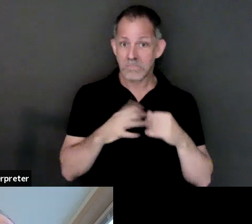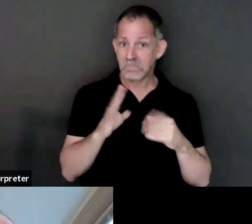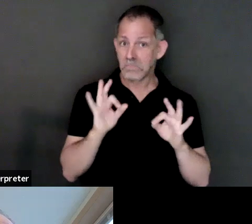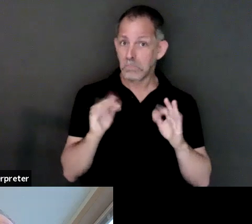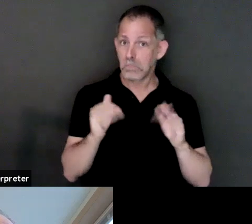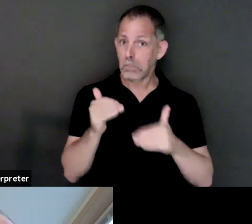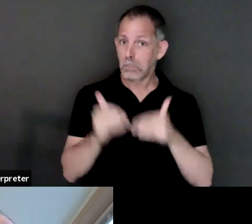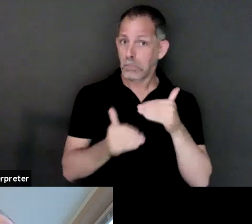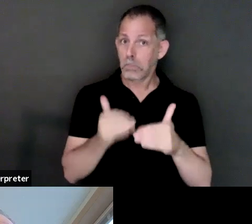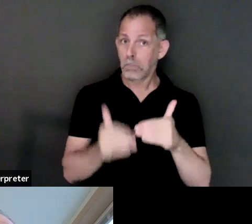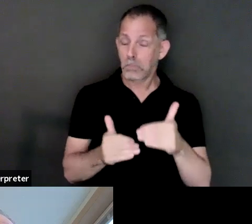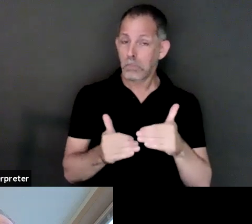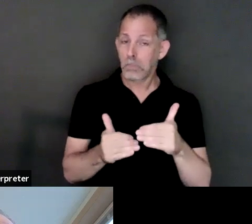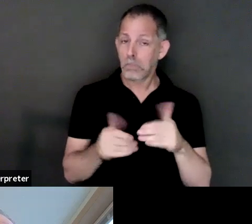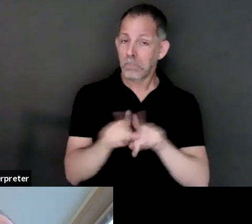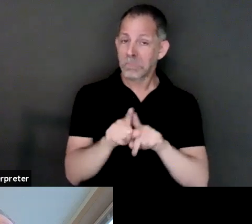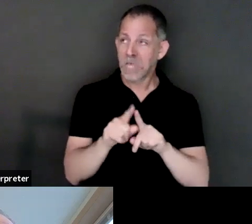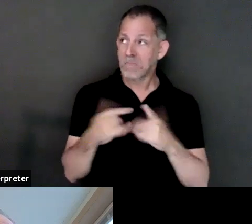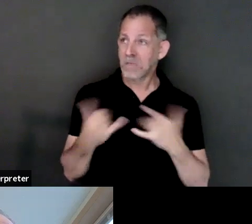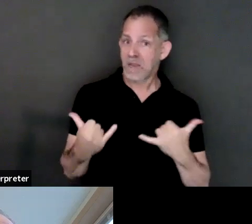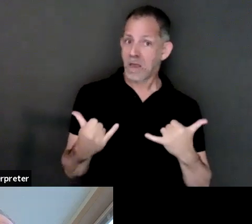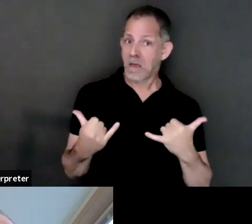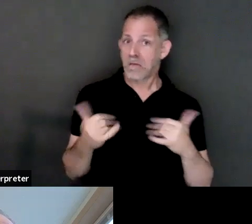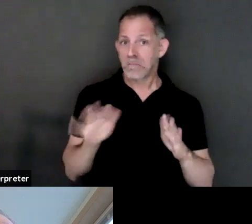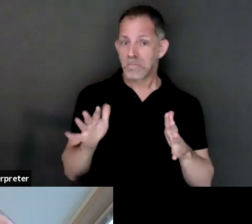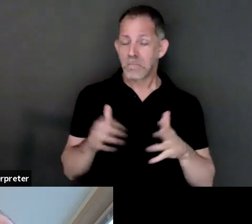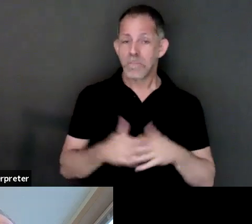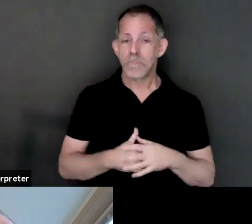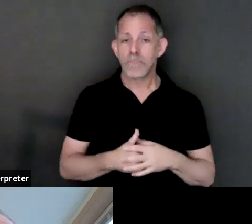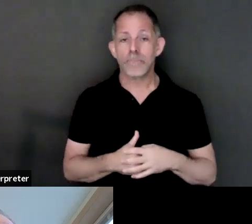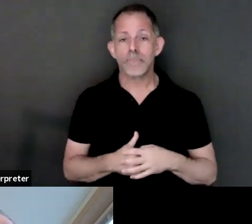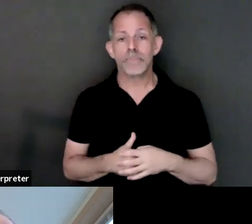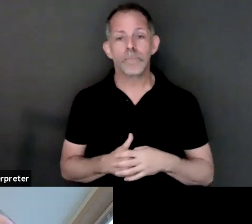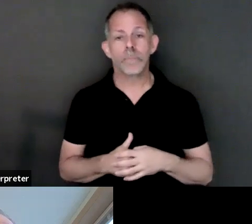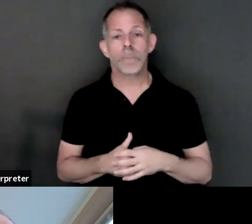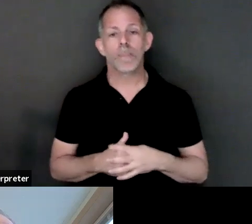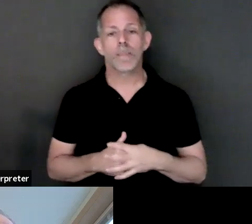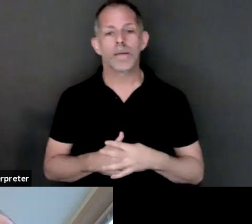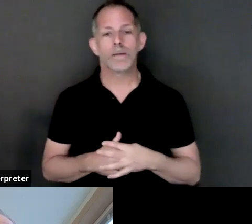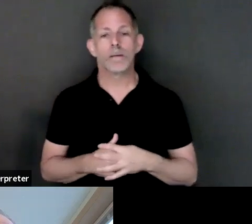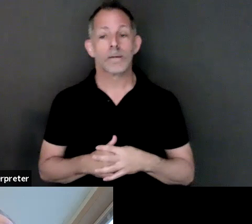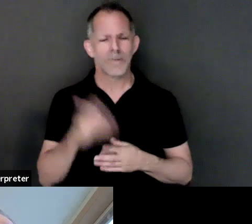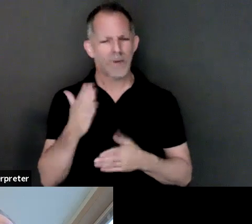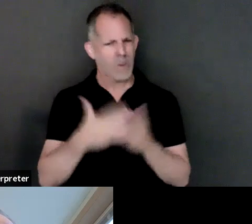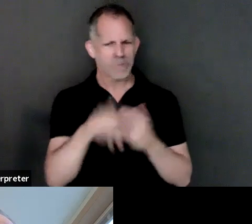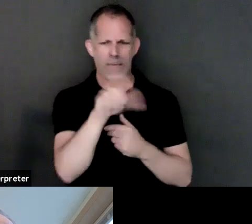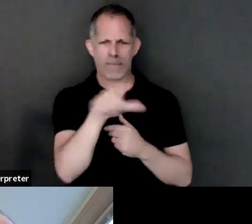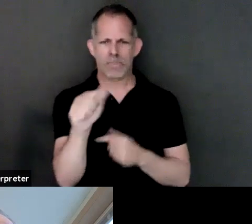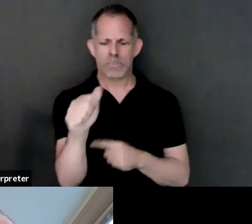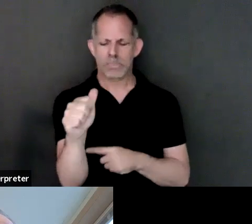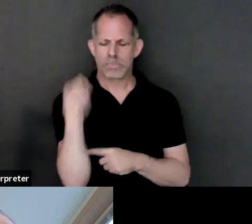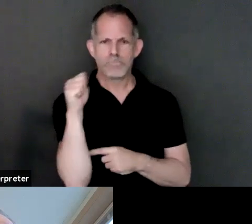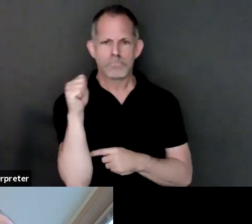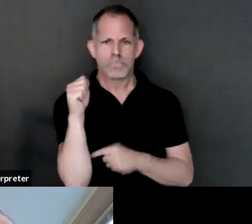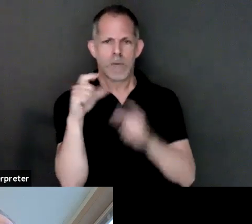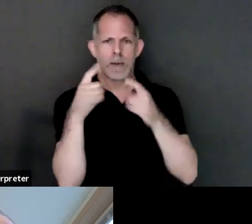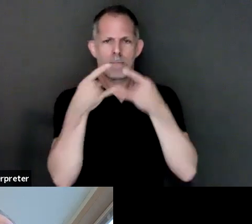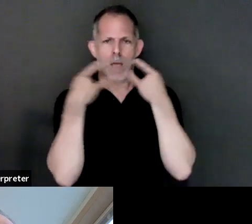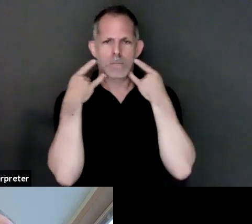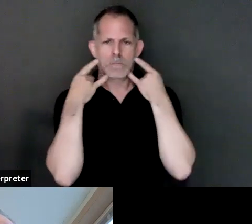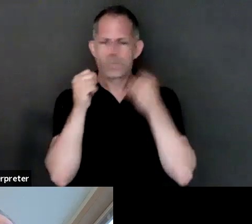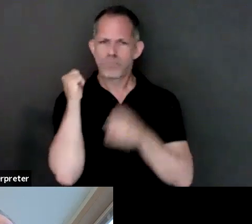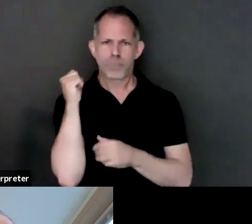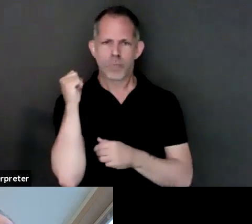that absolutely will not wear masks again, and there's really precious little we can do about it